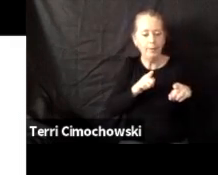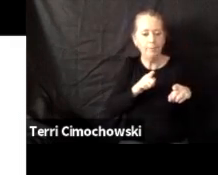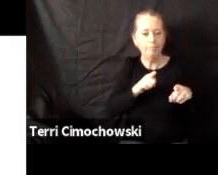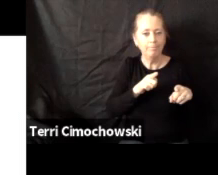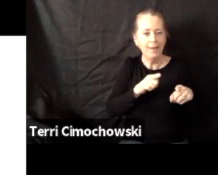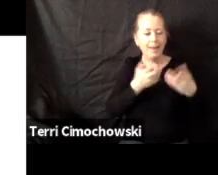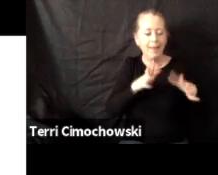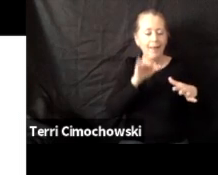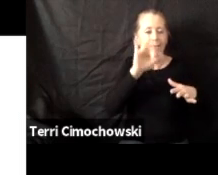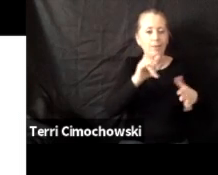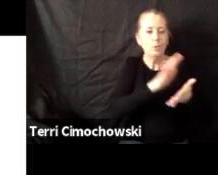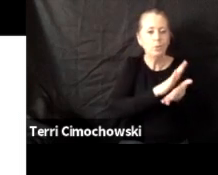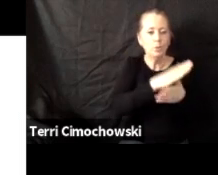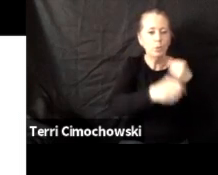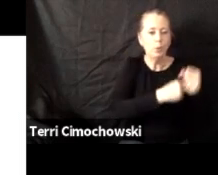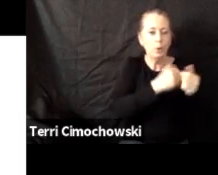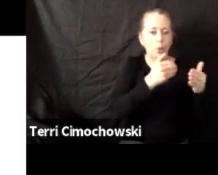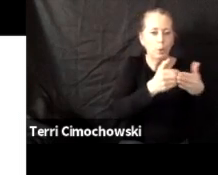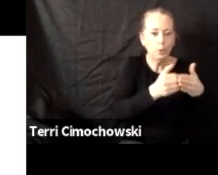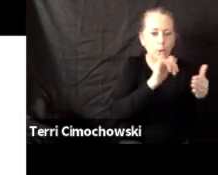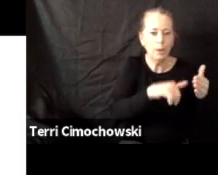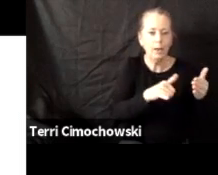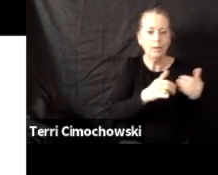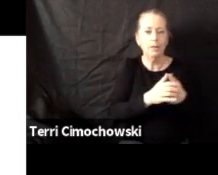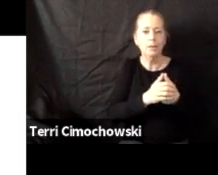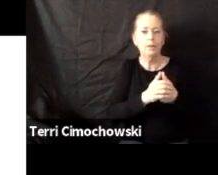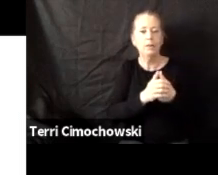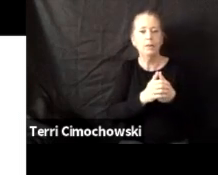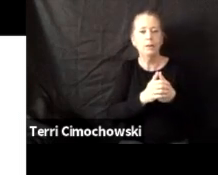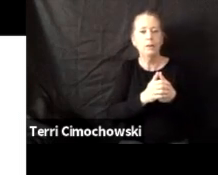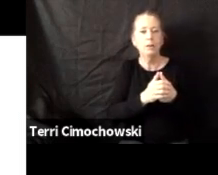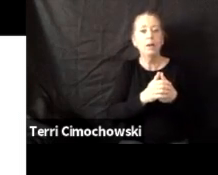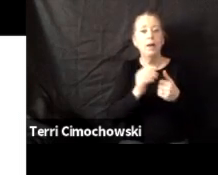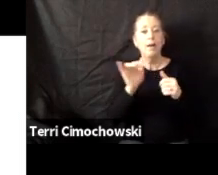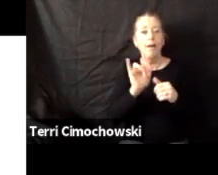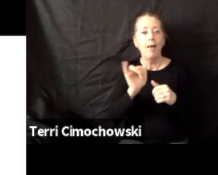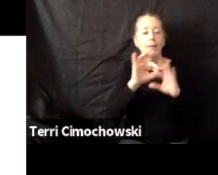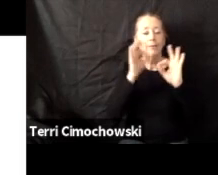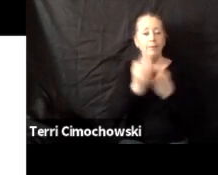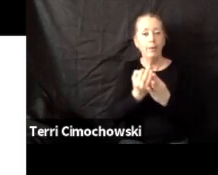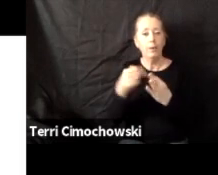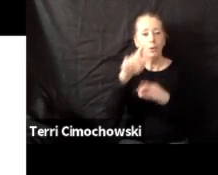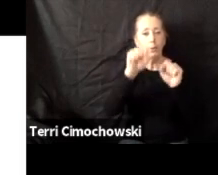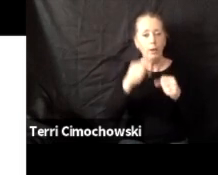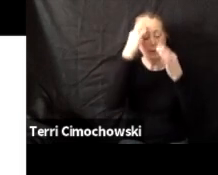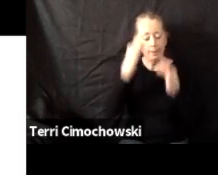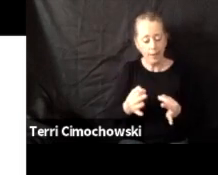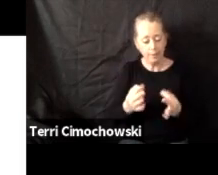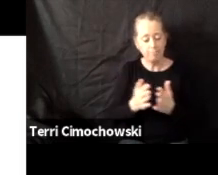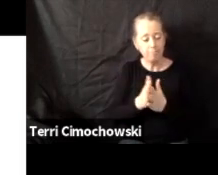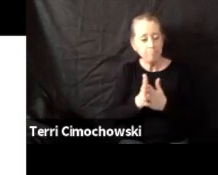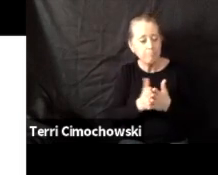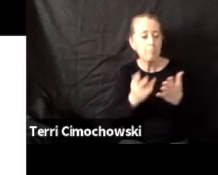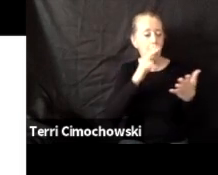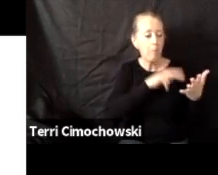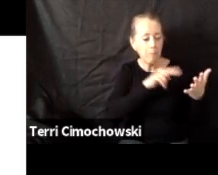year. You'll have more information in regards to the pandemic. And then as a family, you can make a decision based on the information you